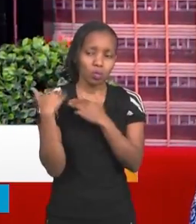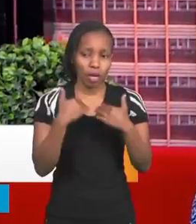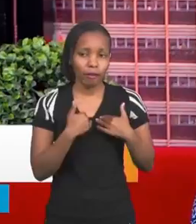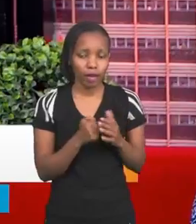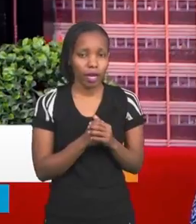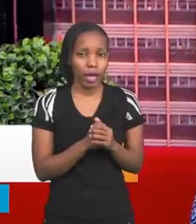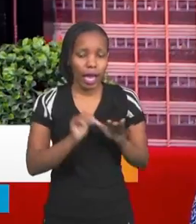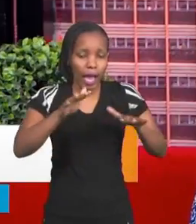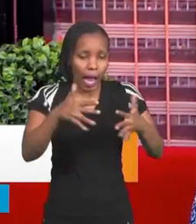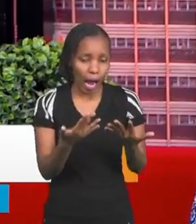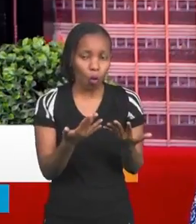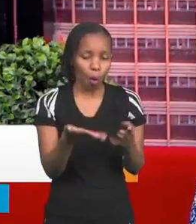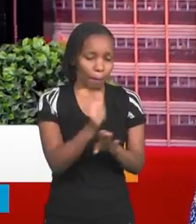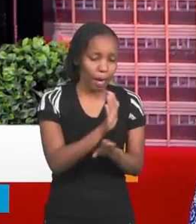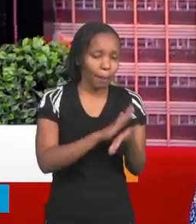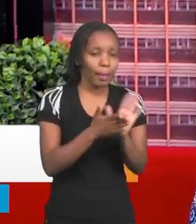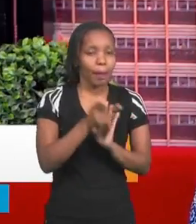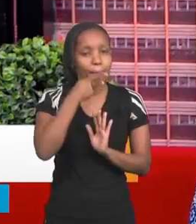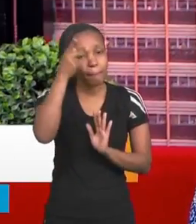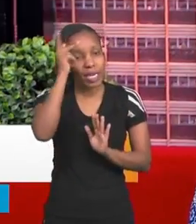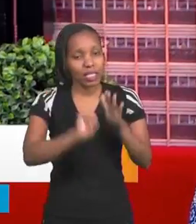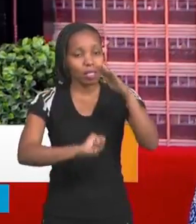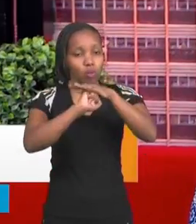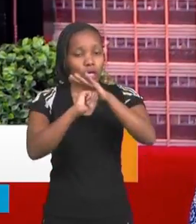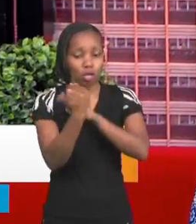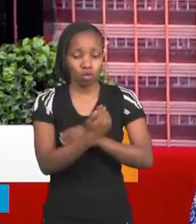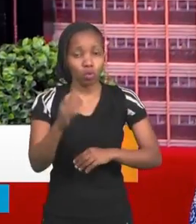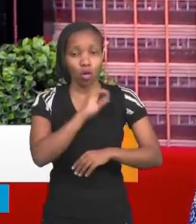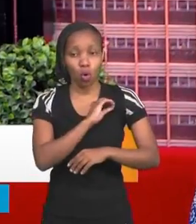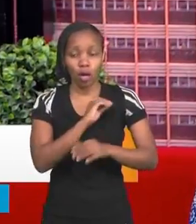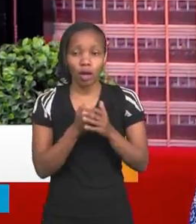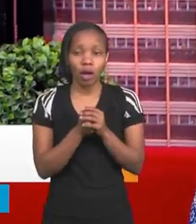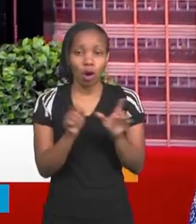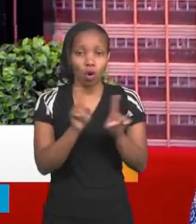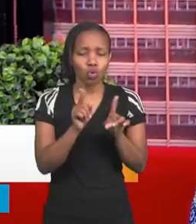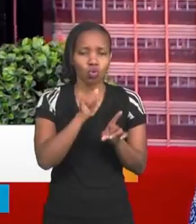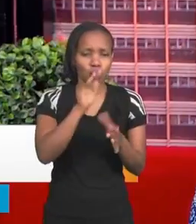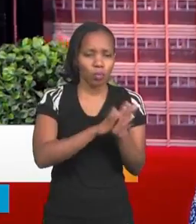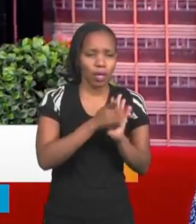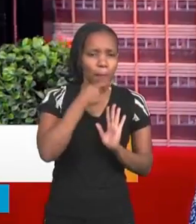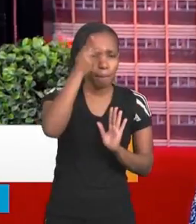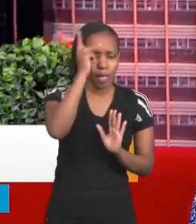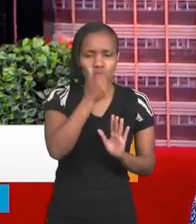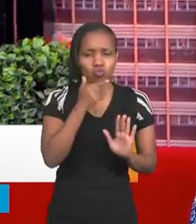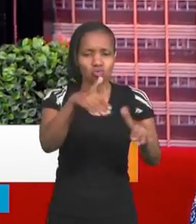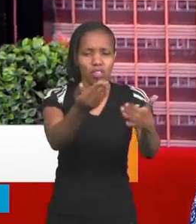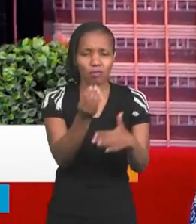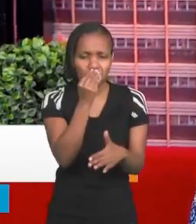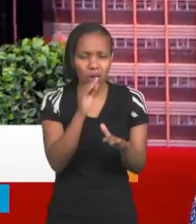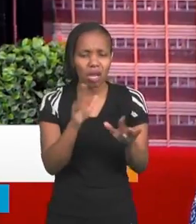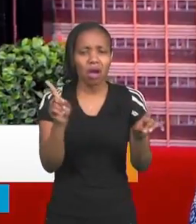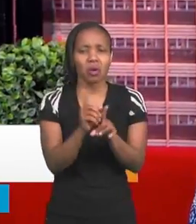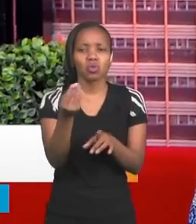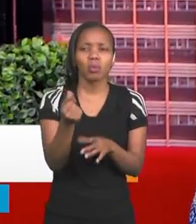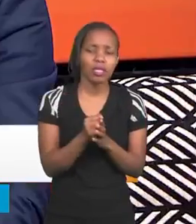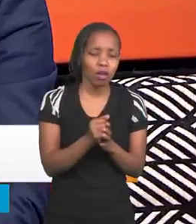do they come back to being parents who are supportive to their children and not being these parents who are just putting food and money on the table.